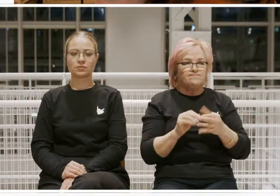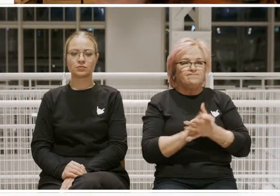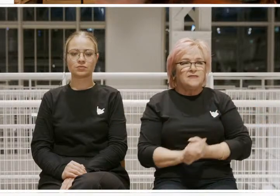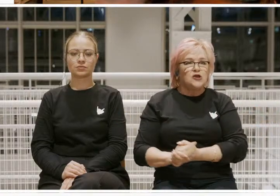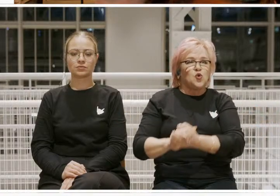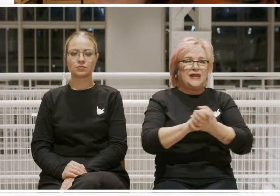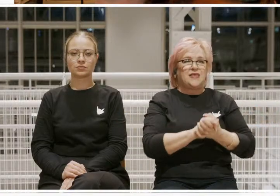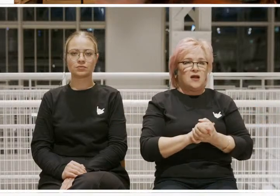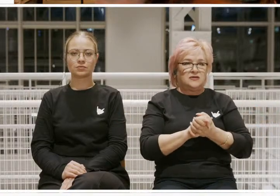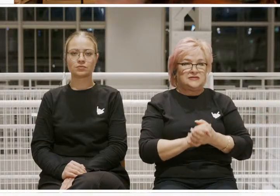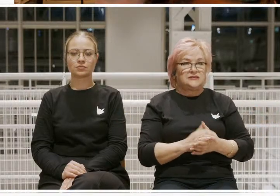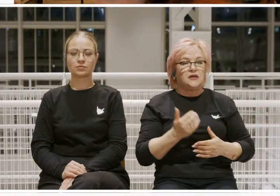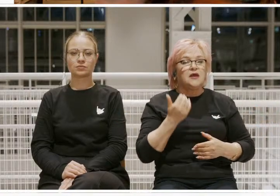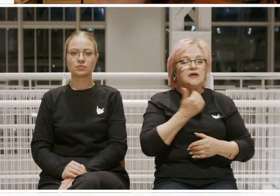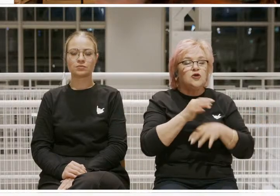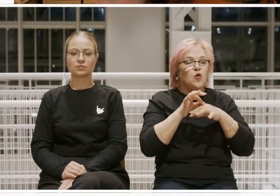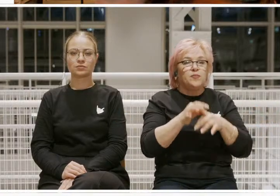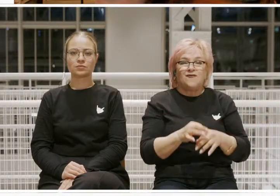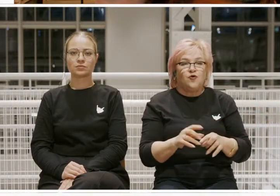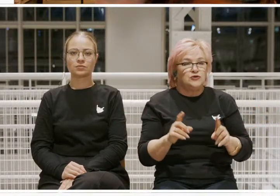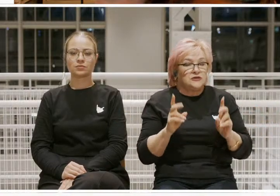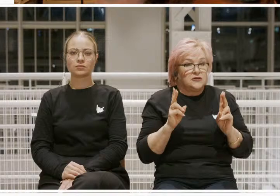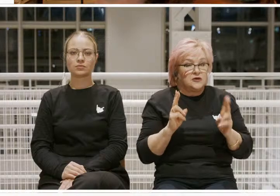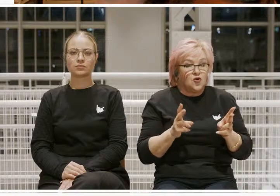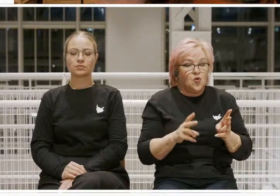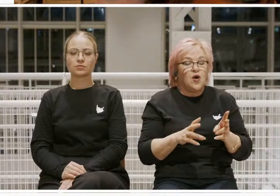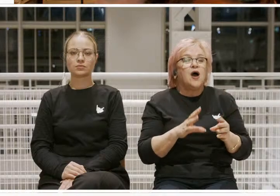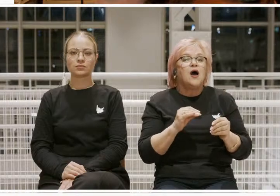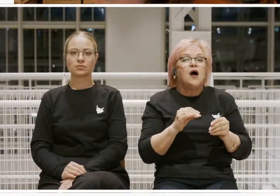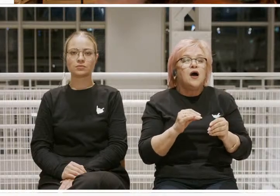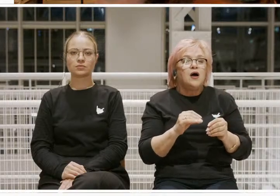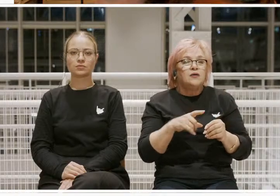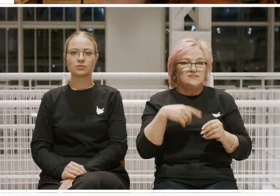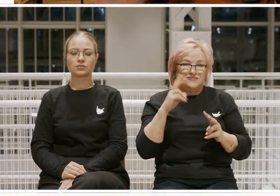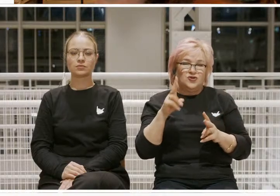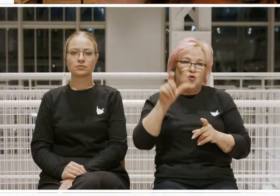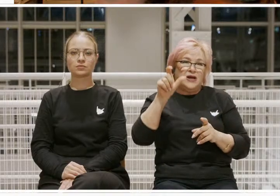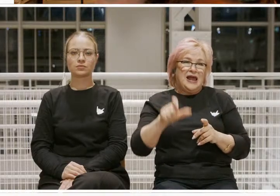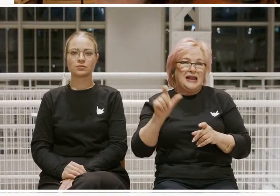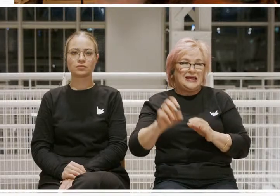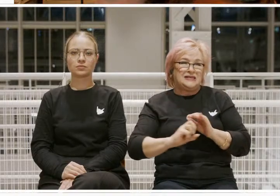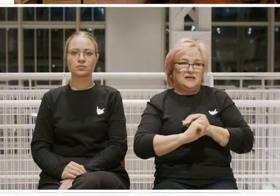themselves displaced people and forced migrants.